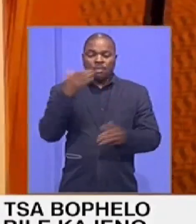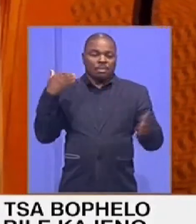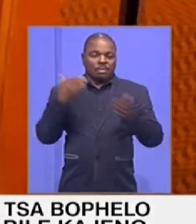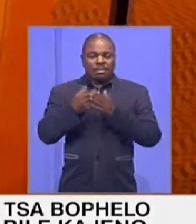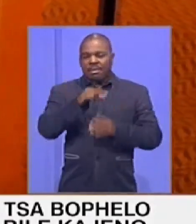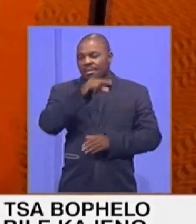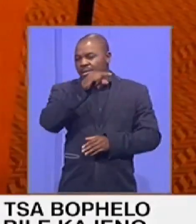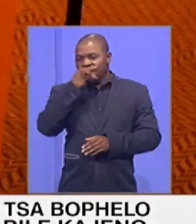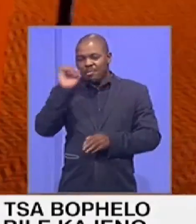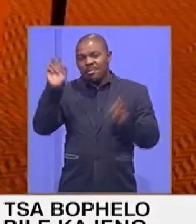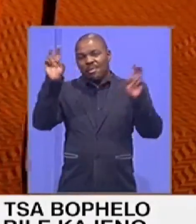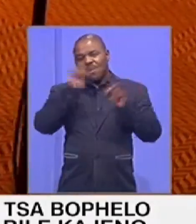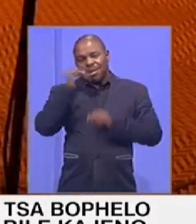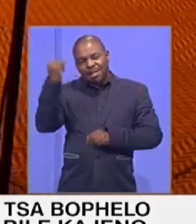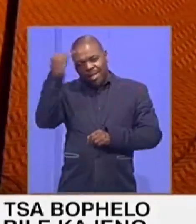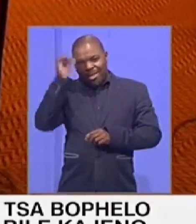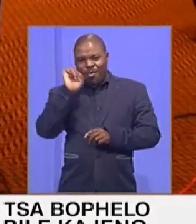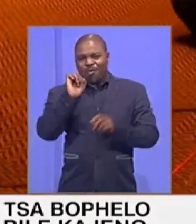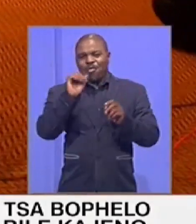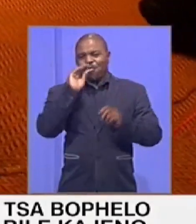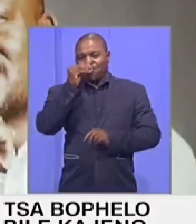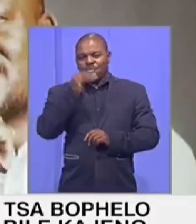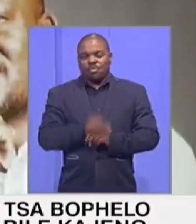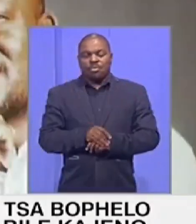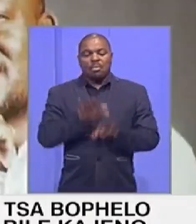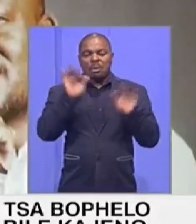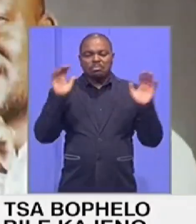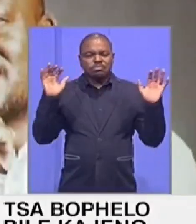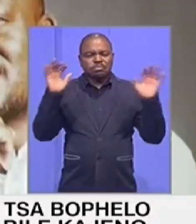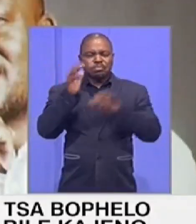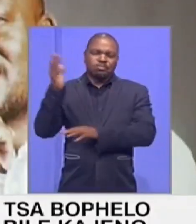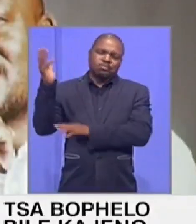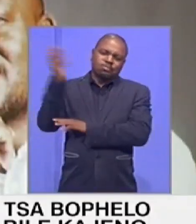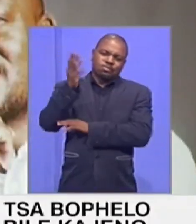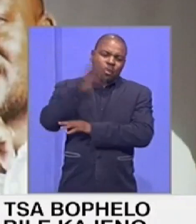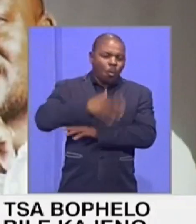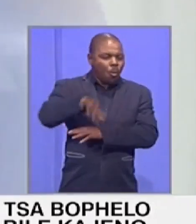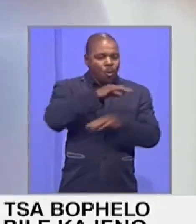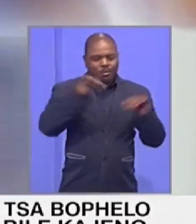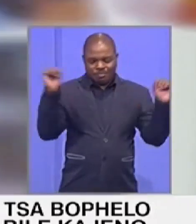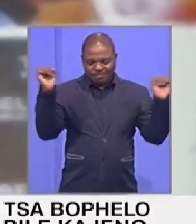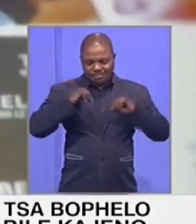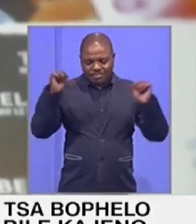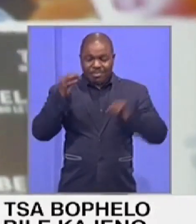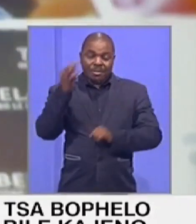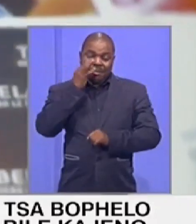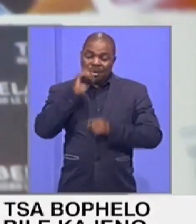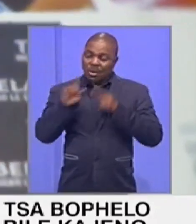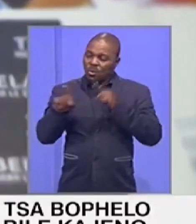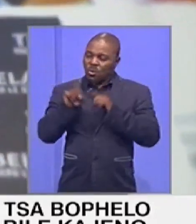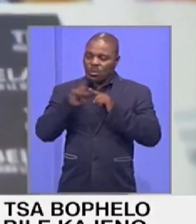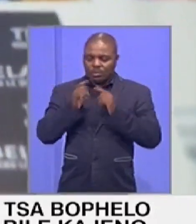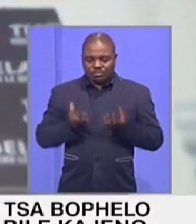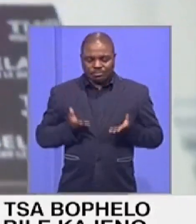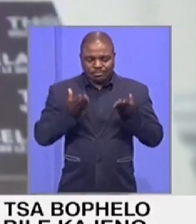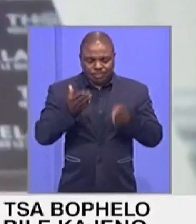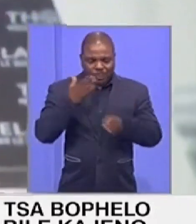la tlhogo ya Ditaba. Tibui kwa tirelong matshediso ba dumelane ka ntlha ya gore Maupi o ne a ineela mo